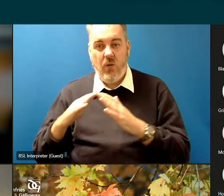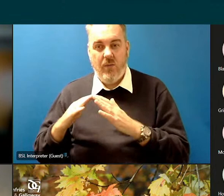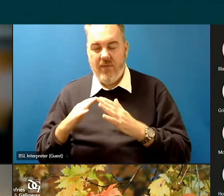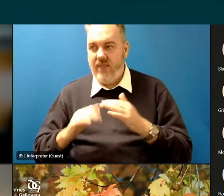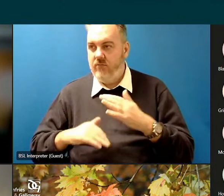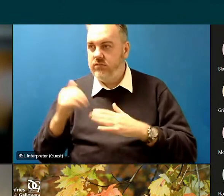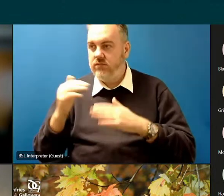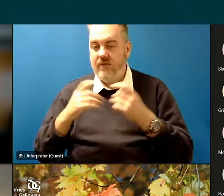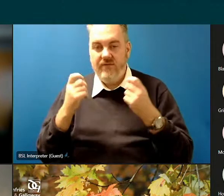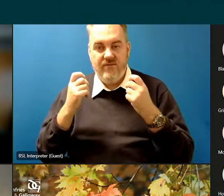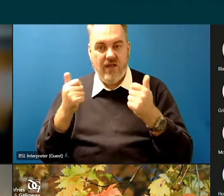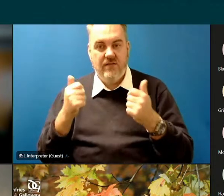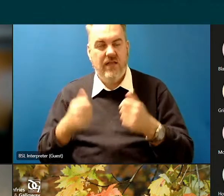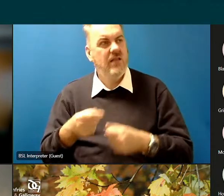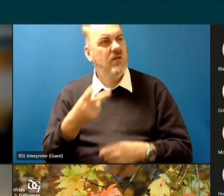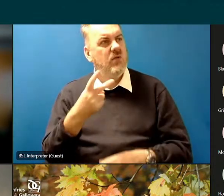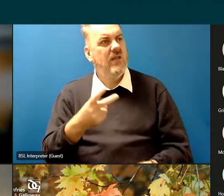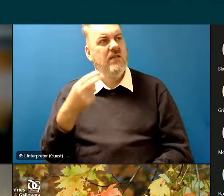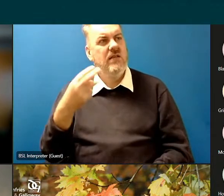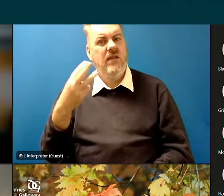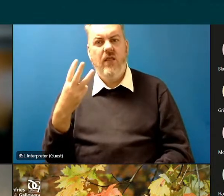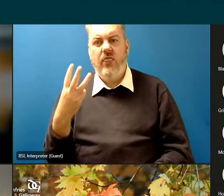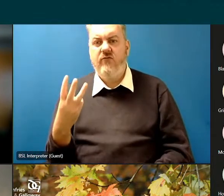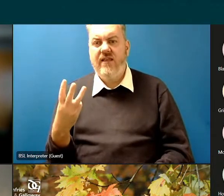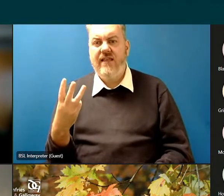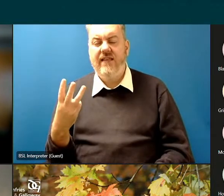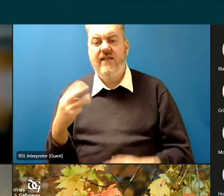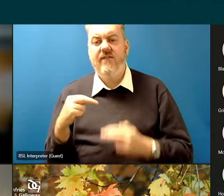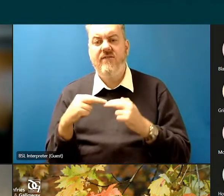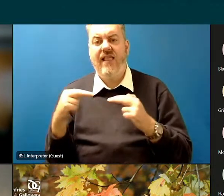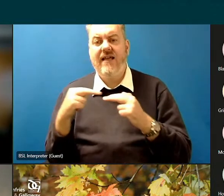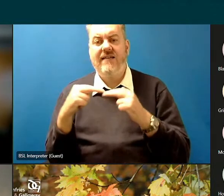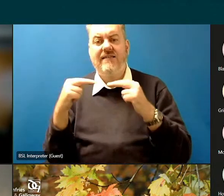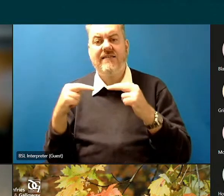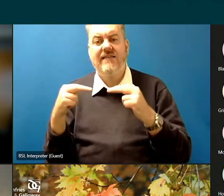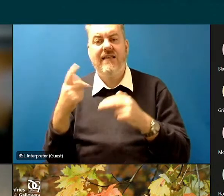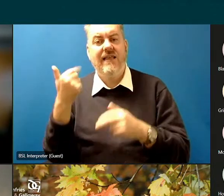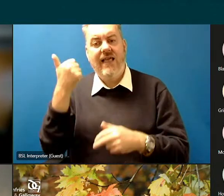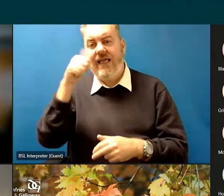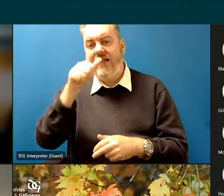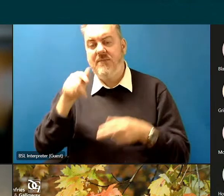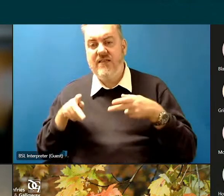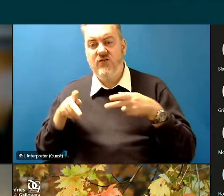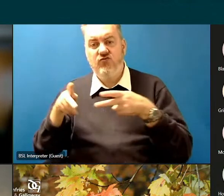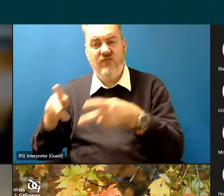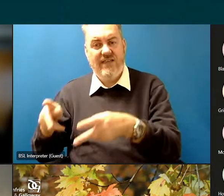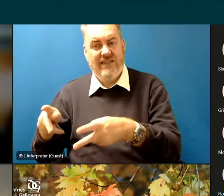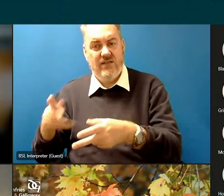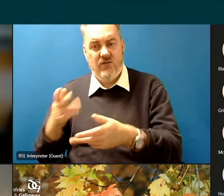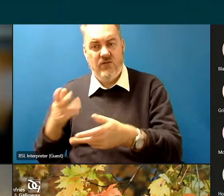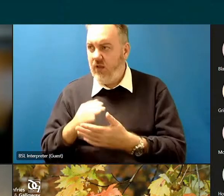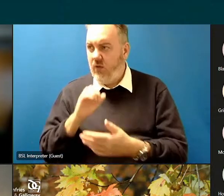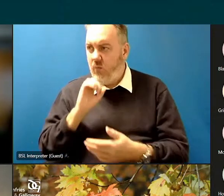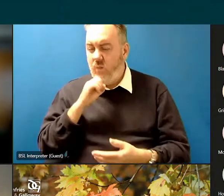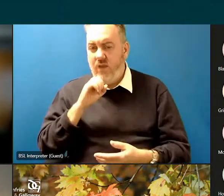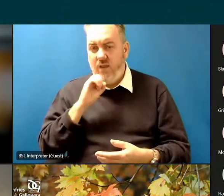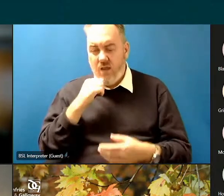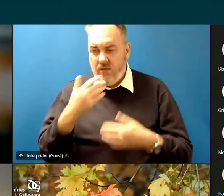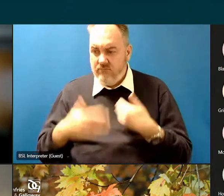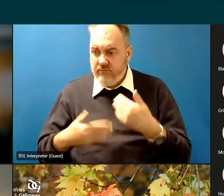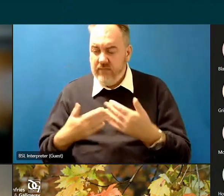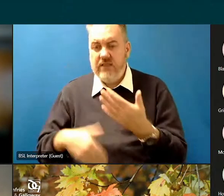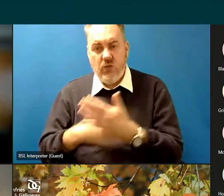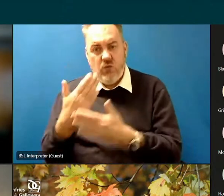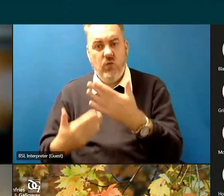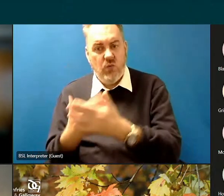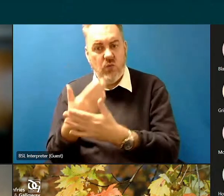quickly, and 23 flats in Academy Street. So we're more than getting our fair share of new housing